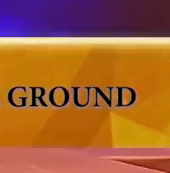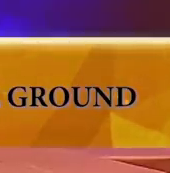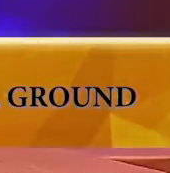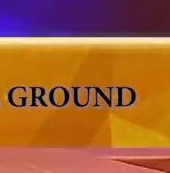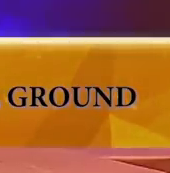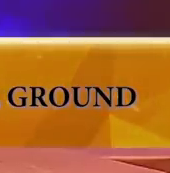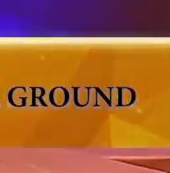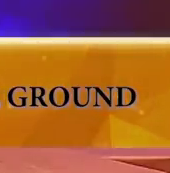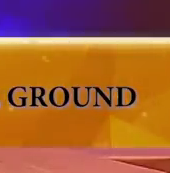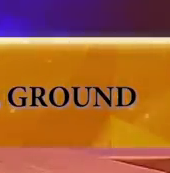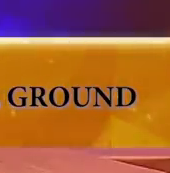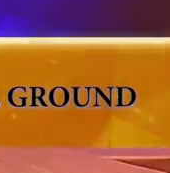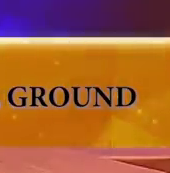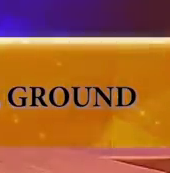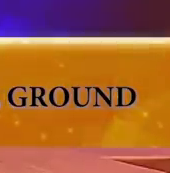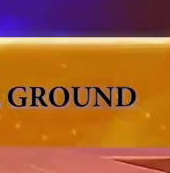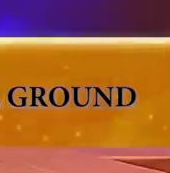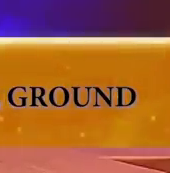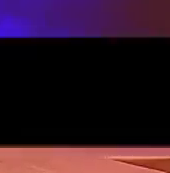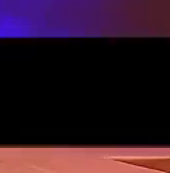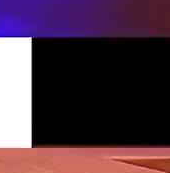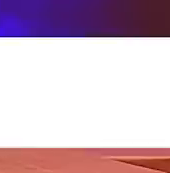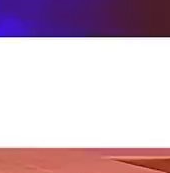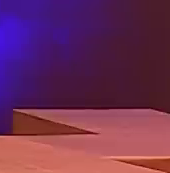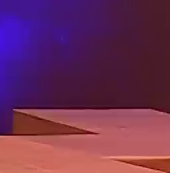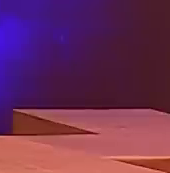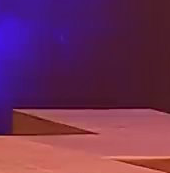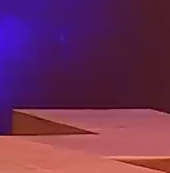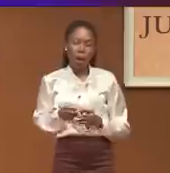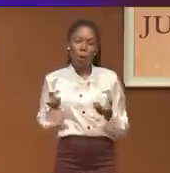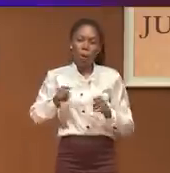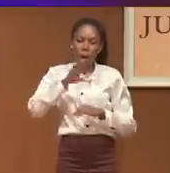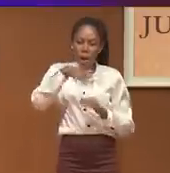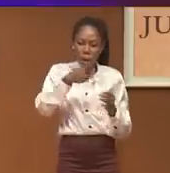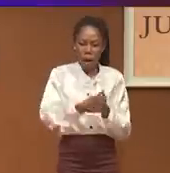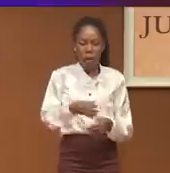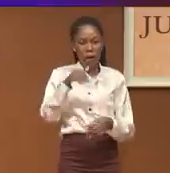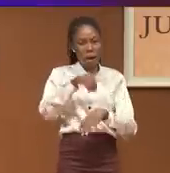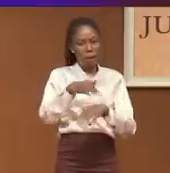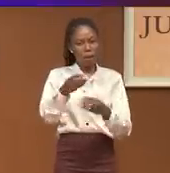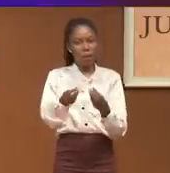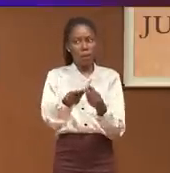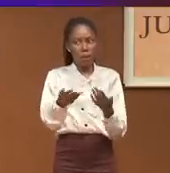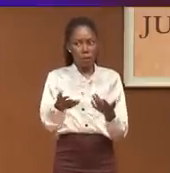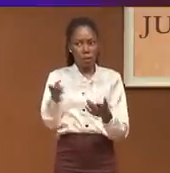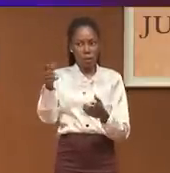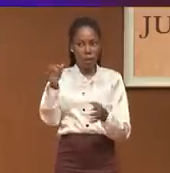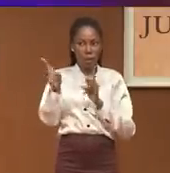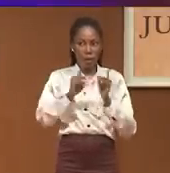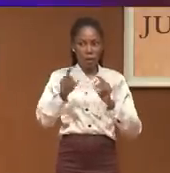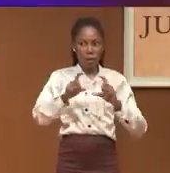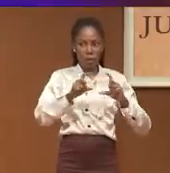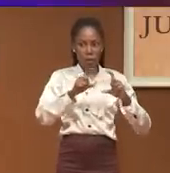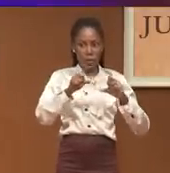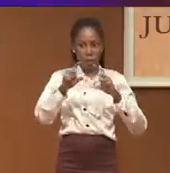It was confirmed that I own the land. They went to the land and they did a video